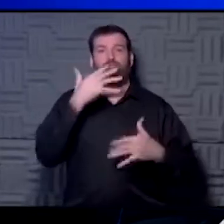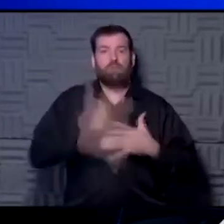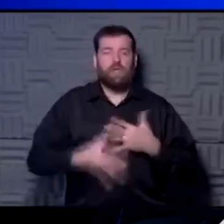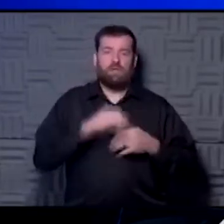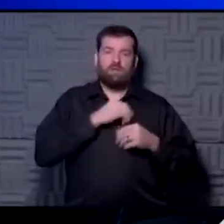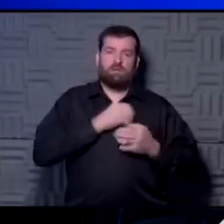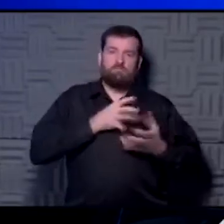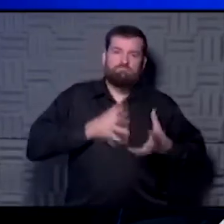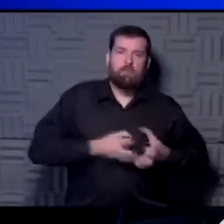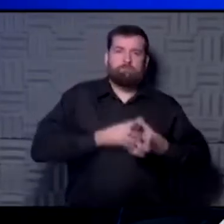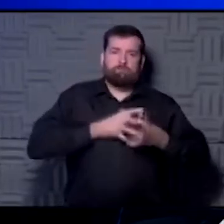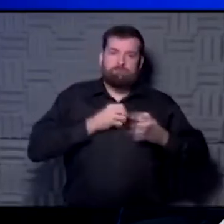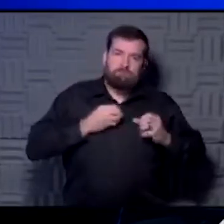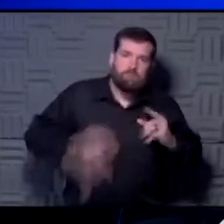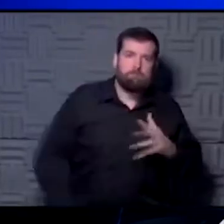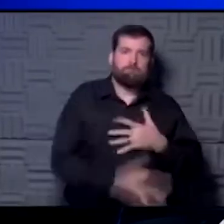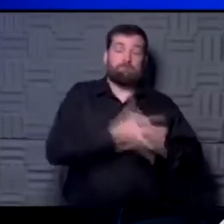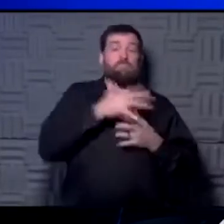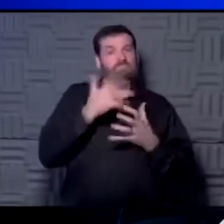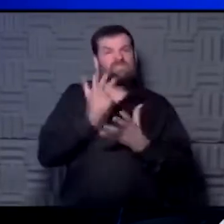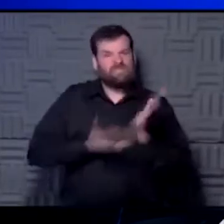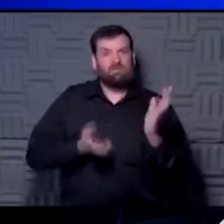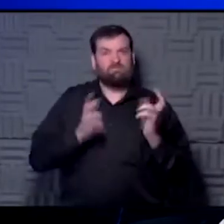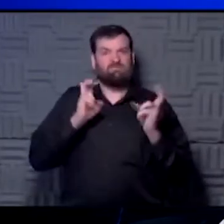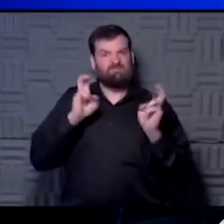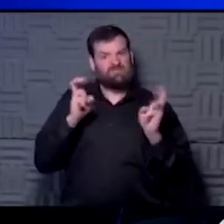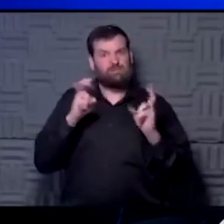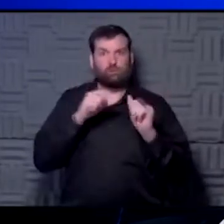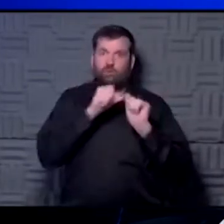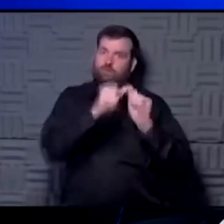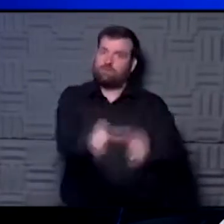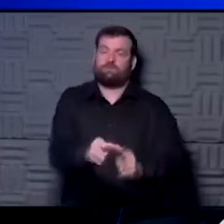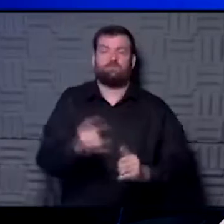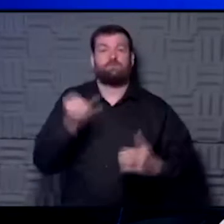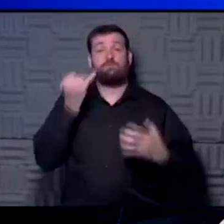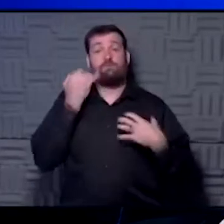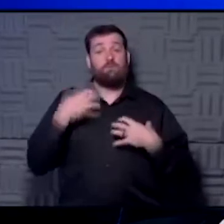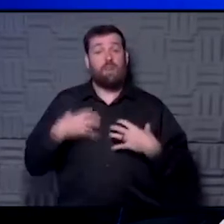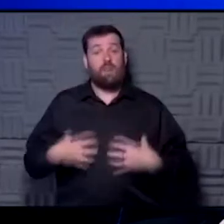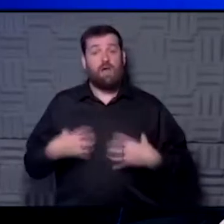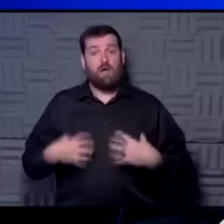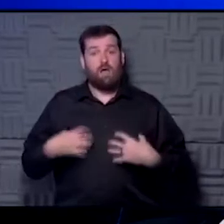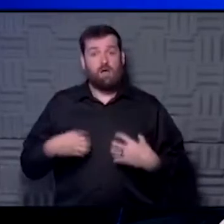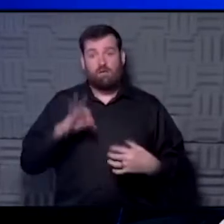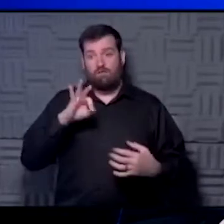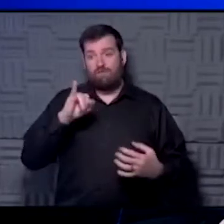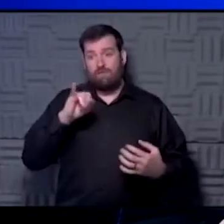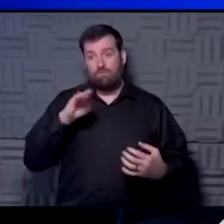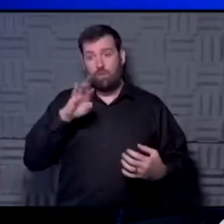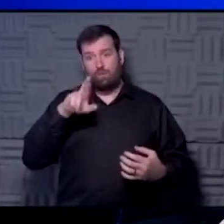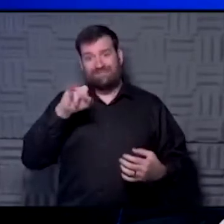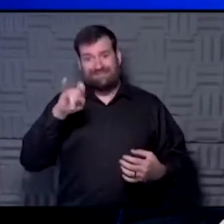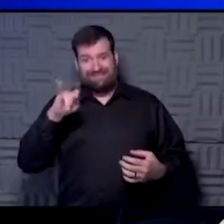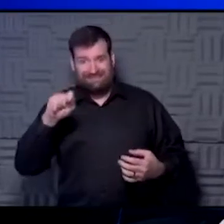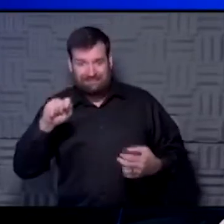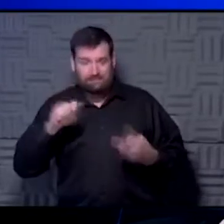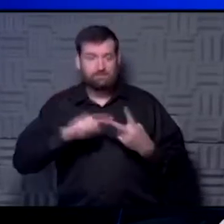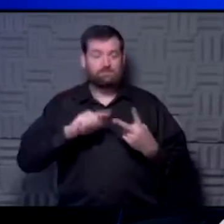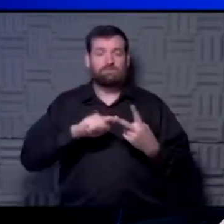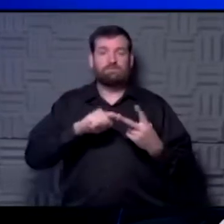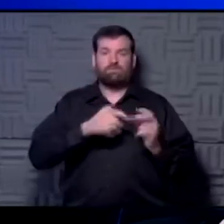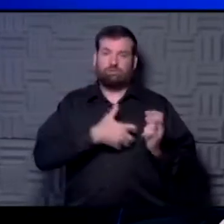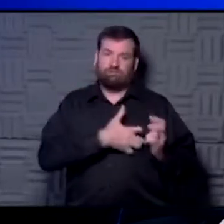have had long-term heart issues, and the lung, if you have progressed to having fibrosis and scarring of the lung, that's not a